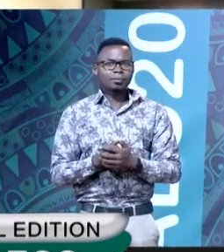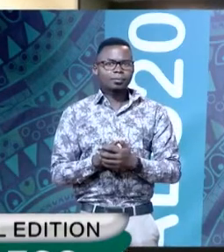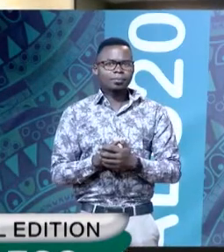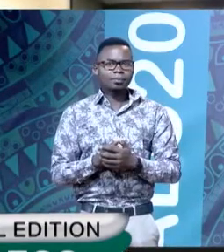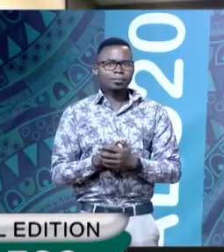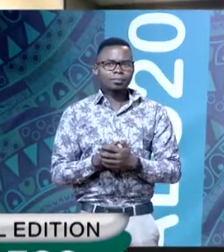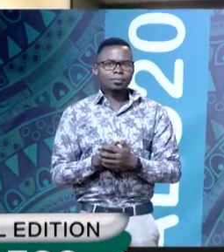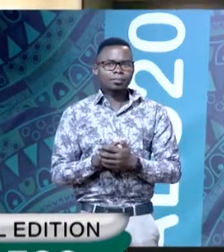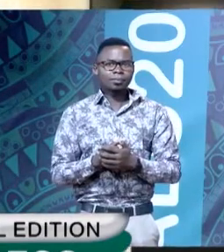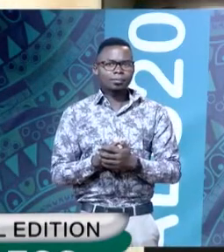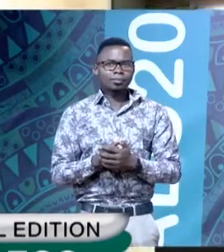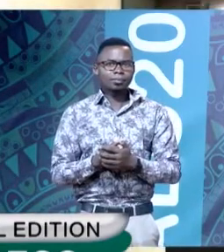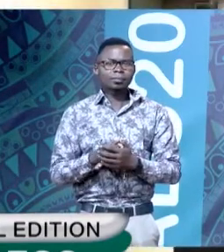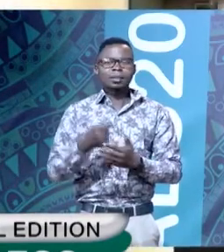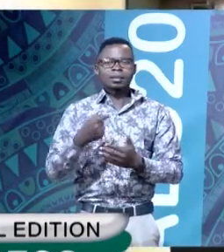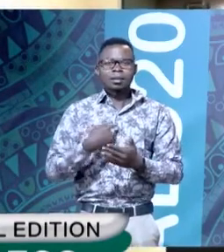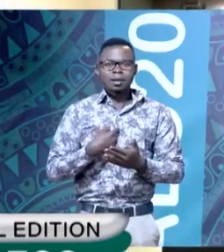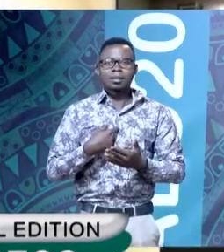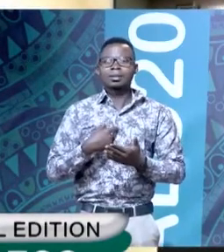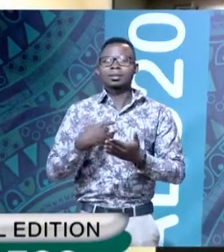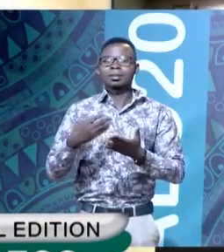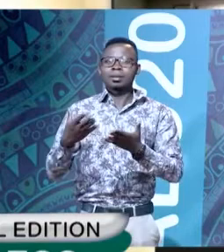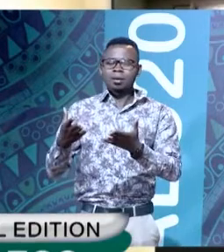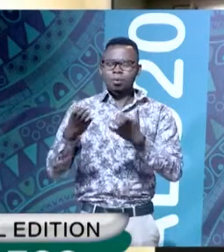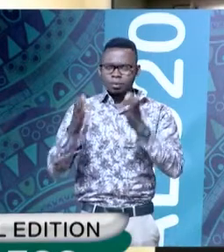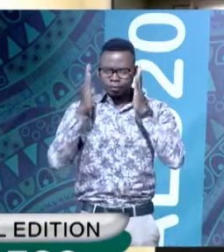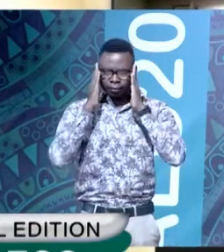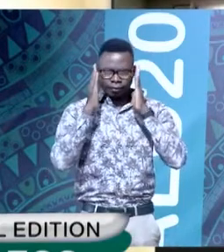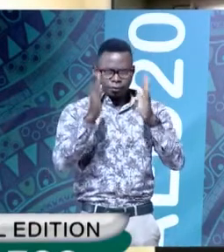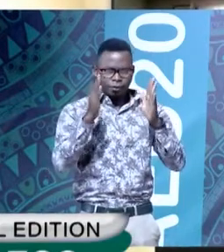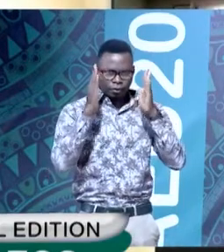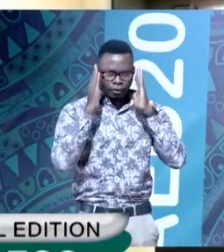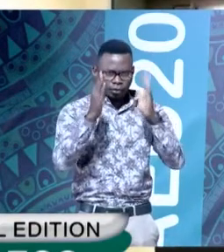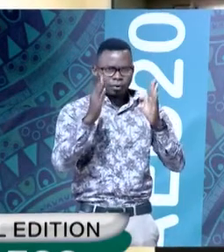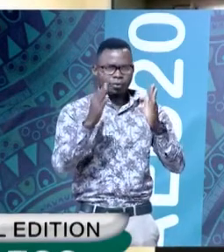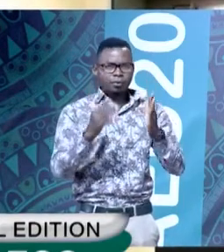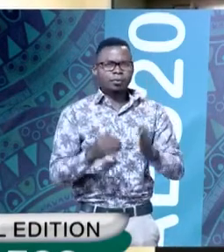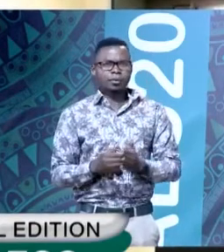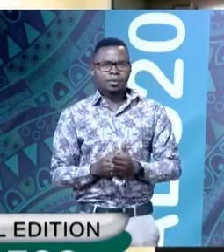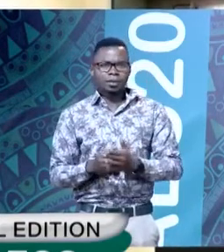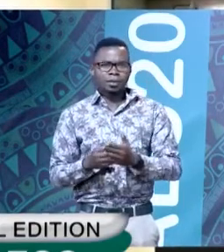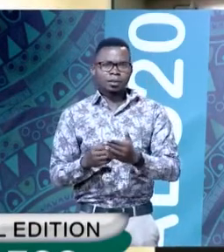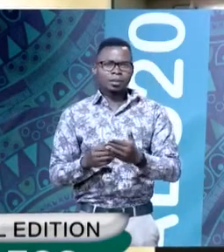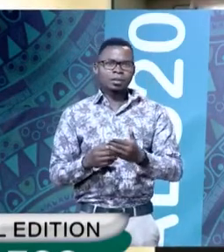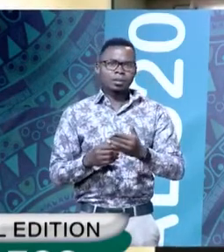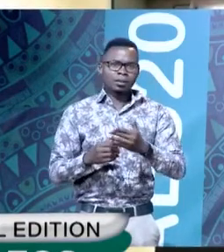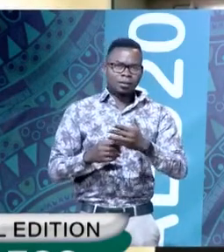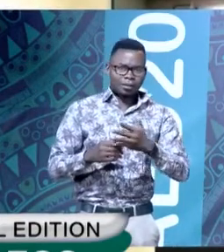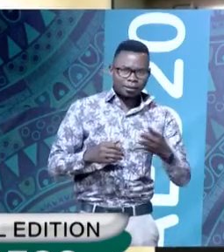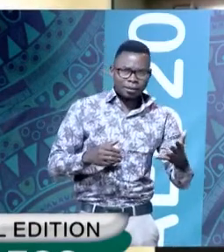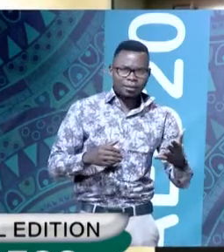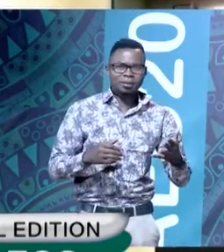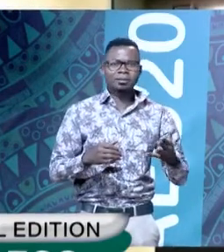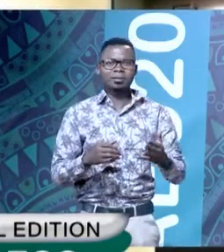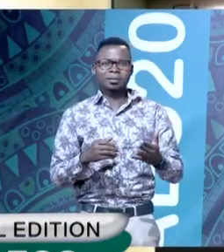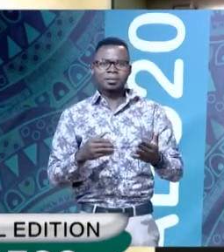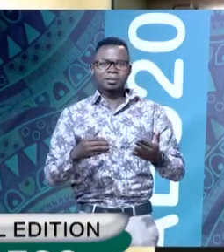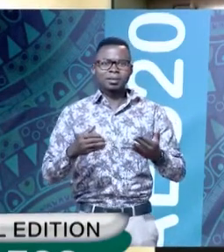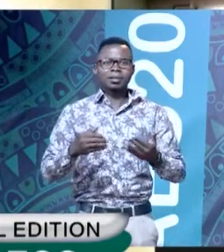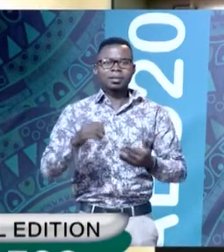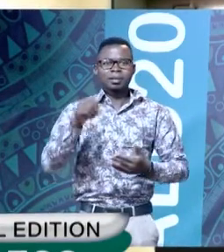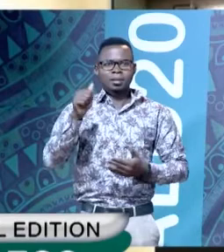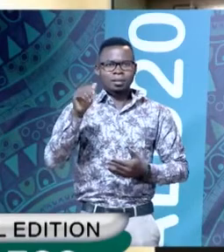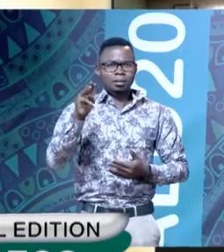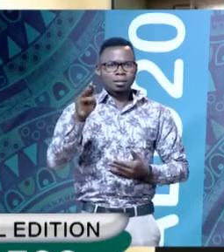But of course, I would like to just focus on two things that have been mentioned by previous,